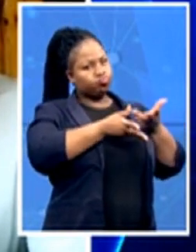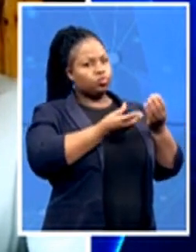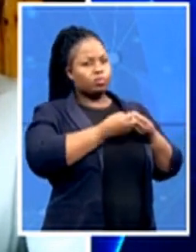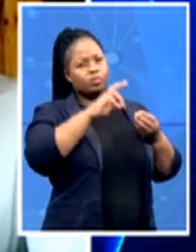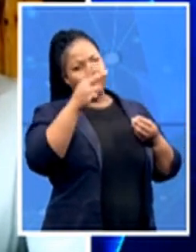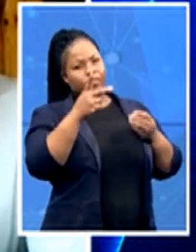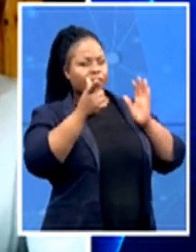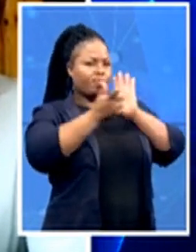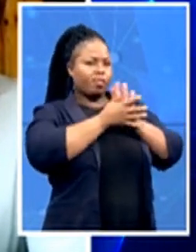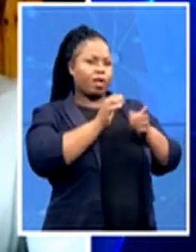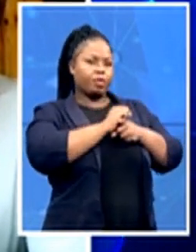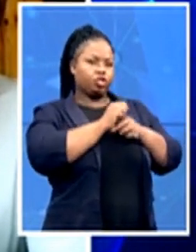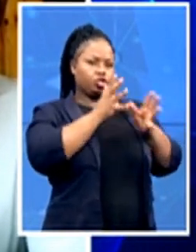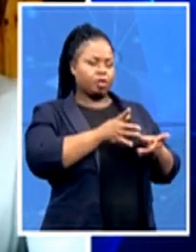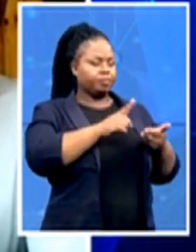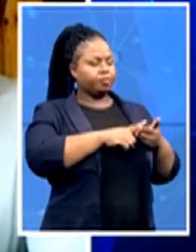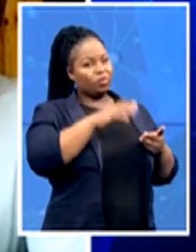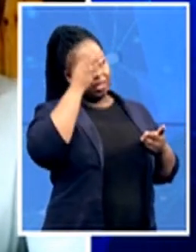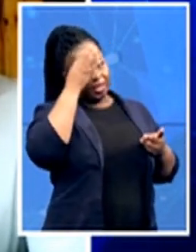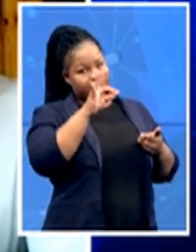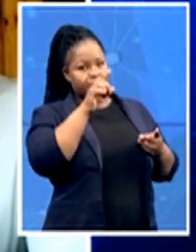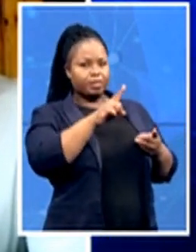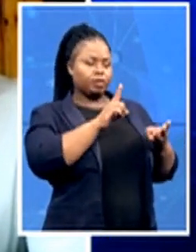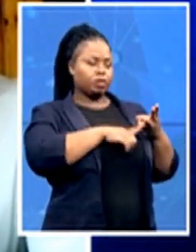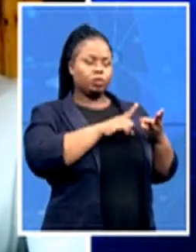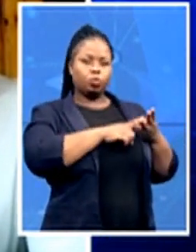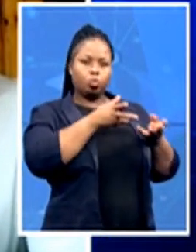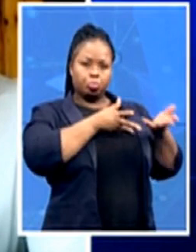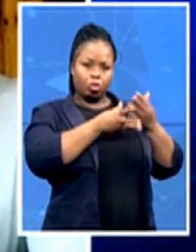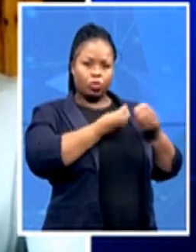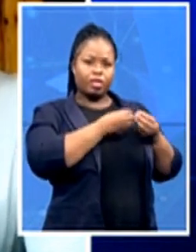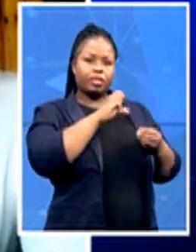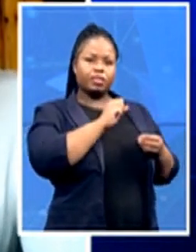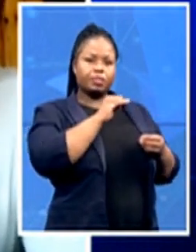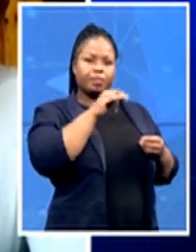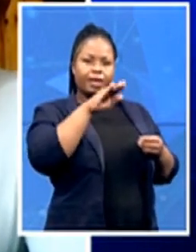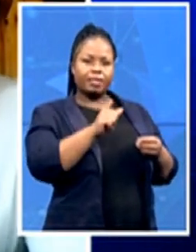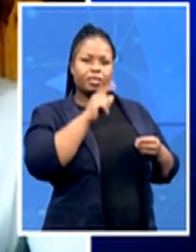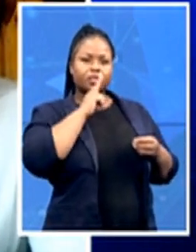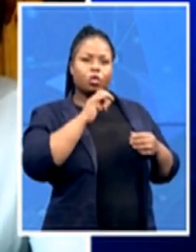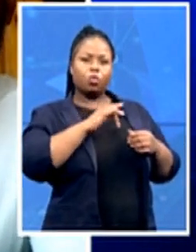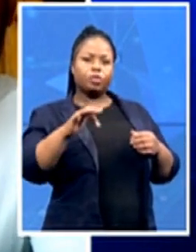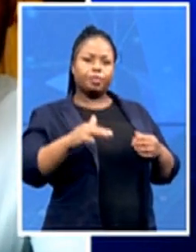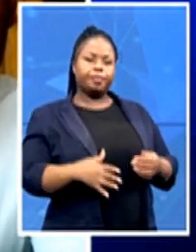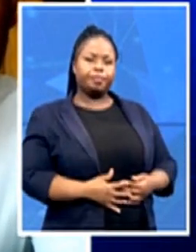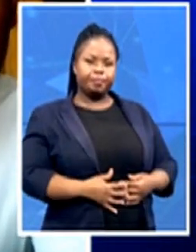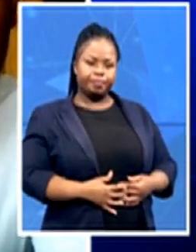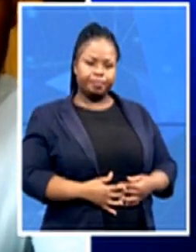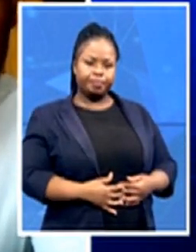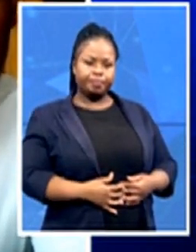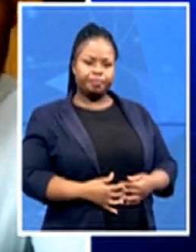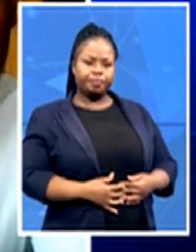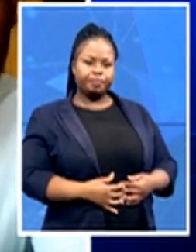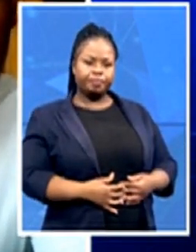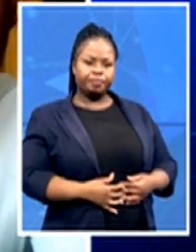government, your interactions with Sibanye Stillwater, and maybe your interactions with the legal system.